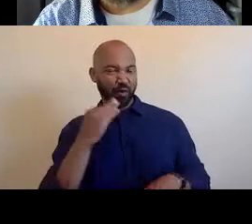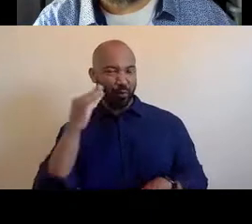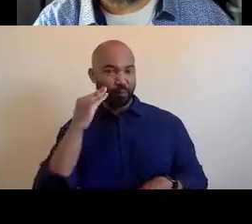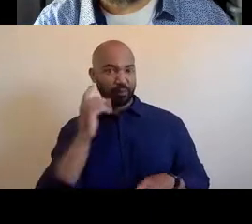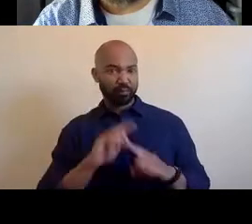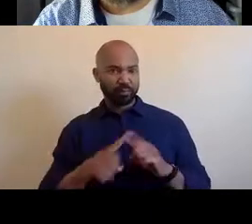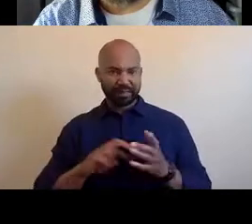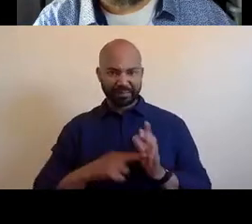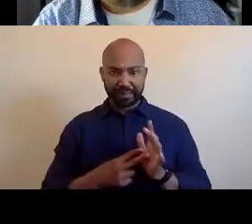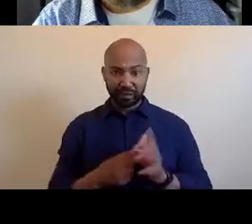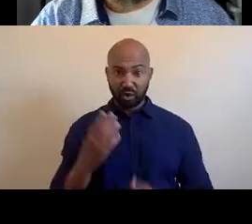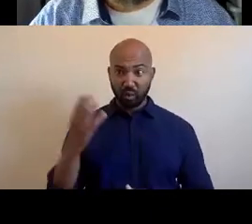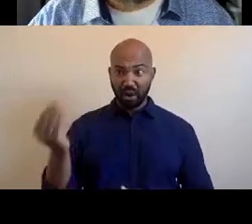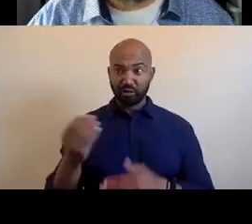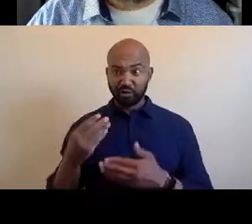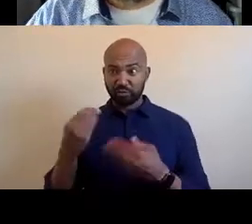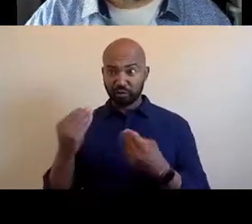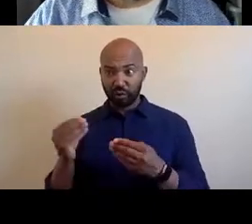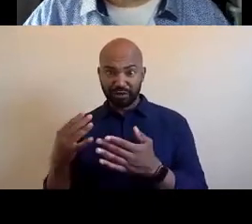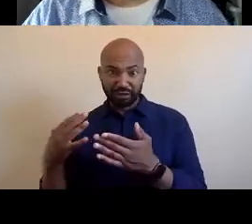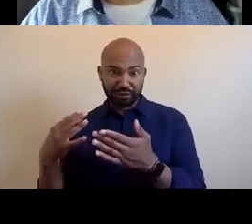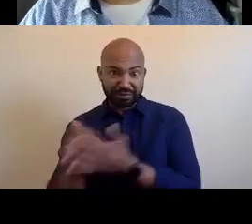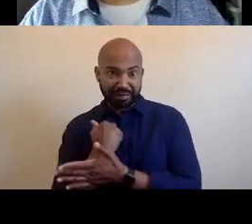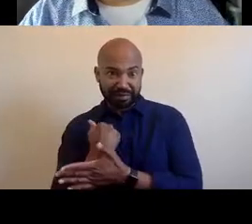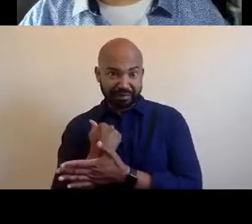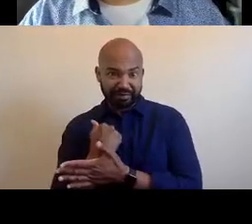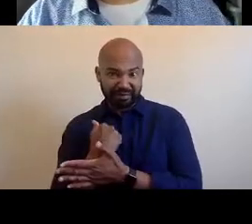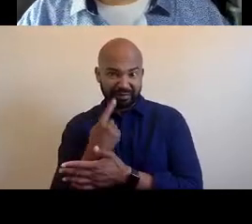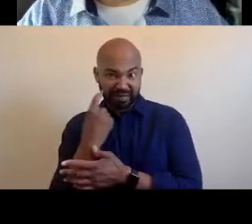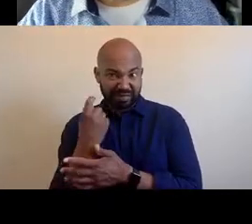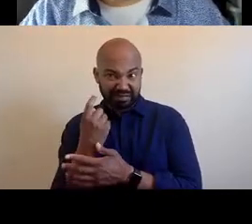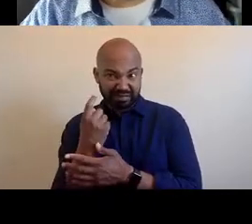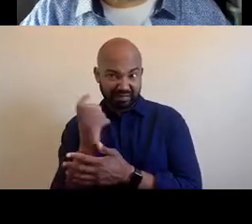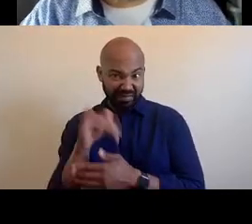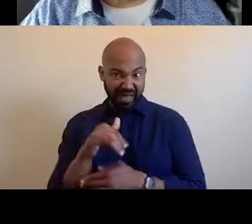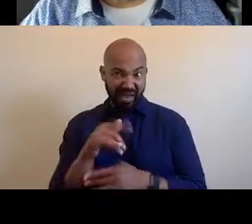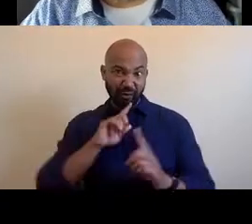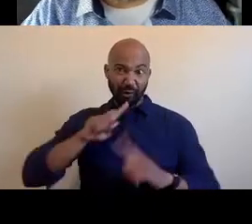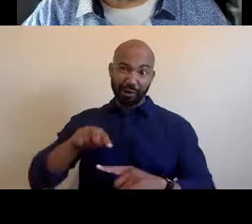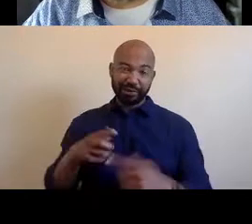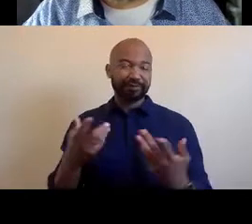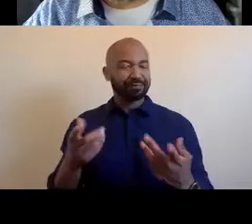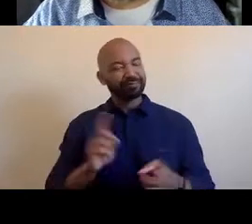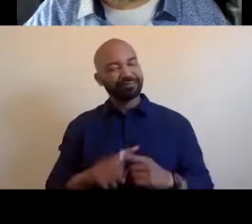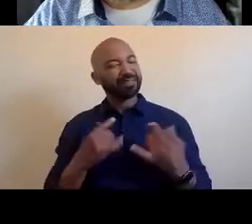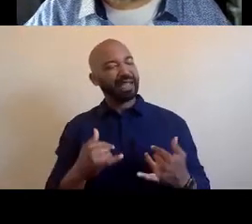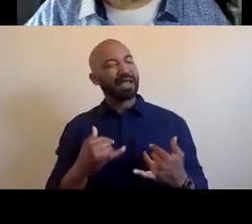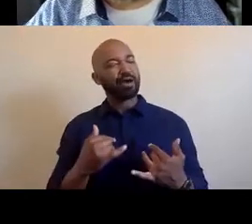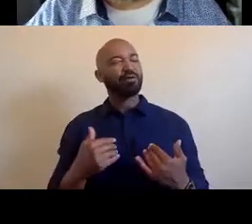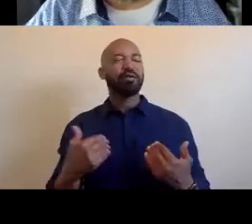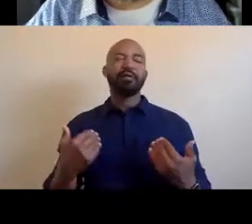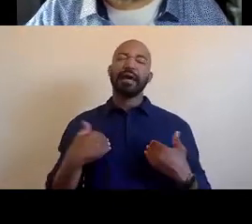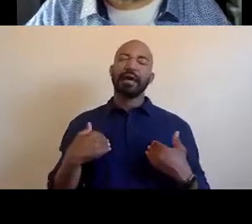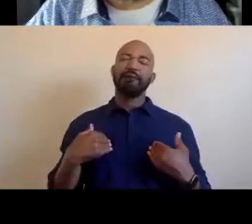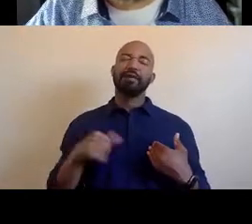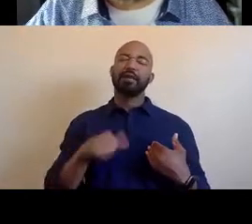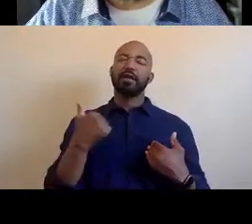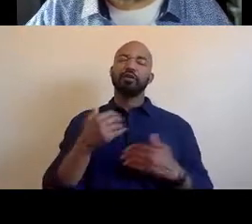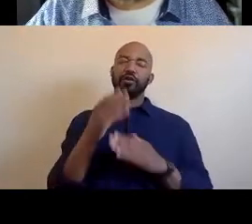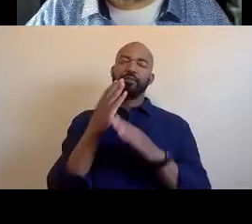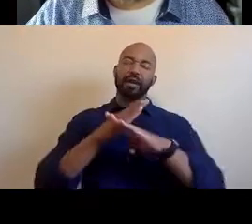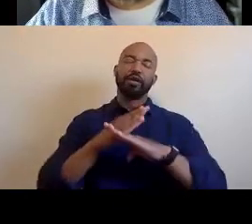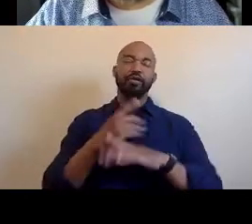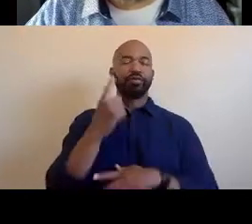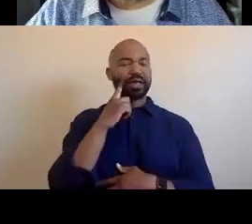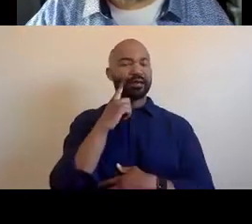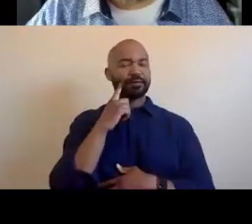it gives you enough barriers in that process to really think about it and say, yeah, actually I do. And when you do, you